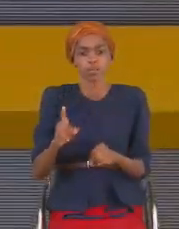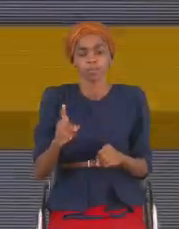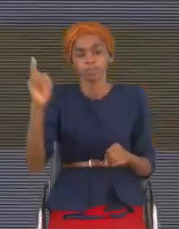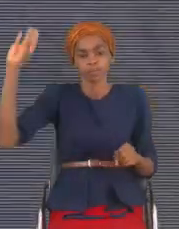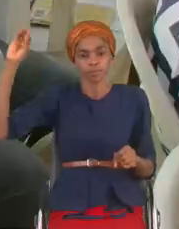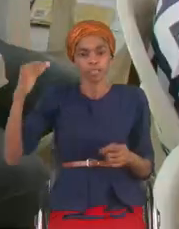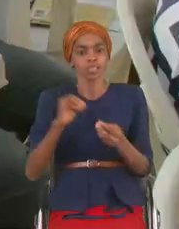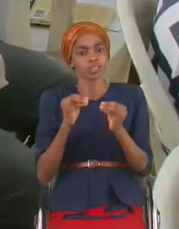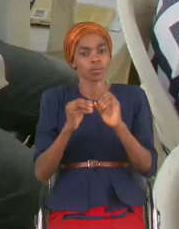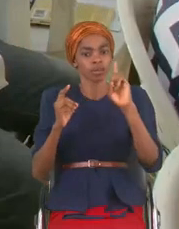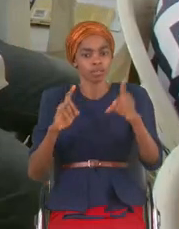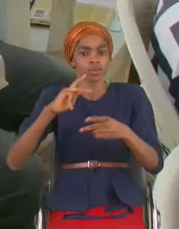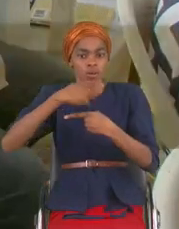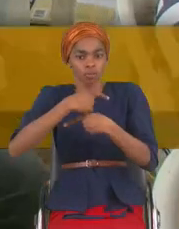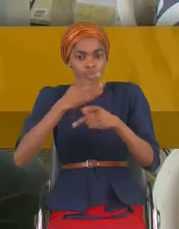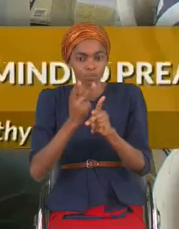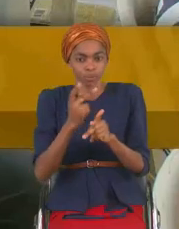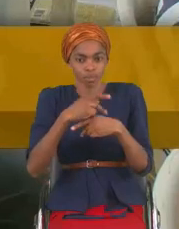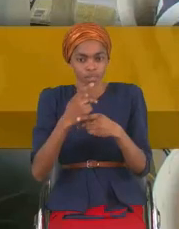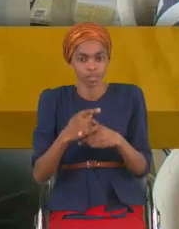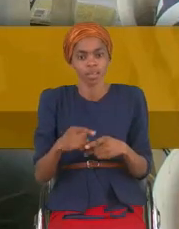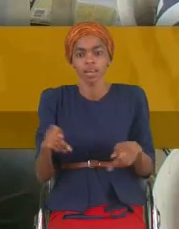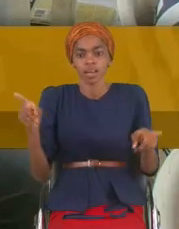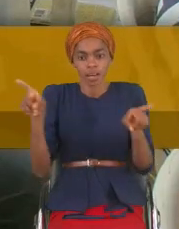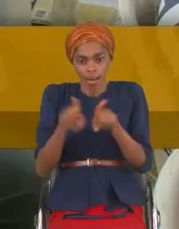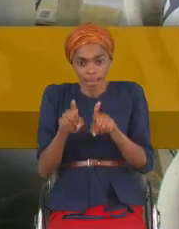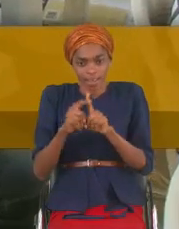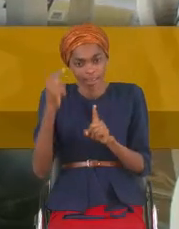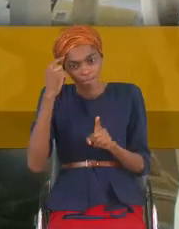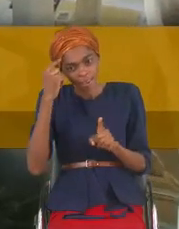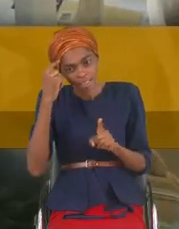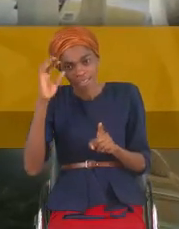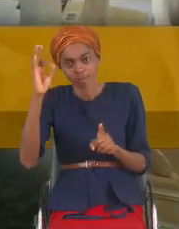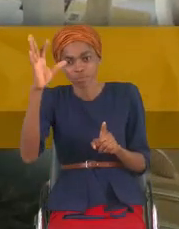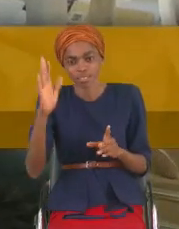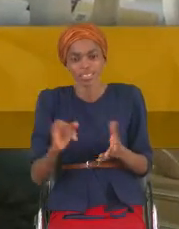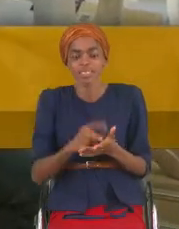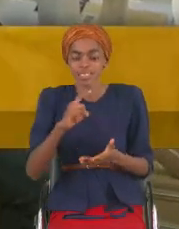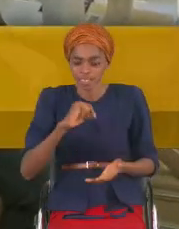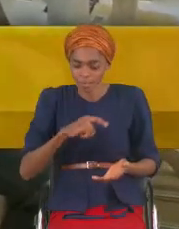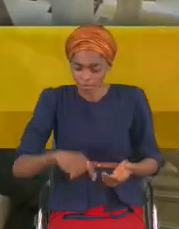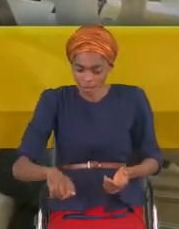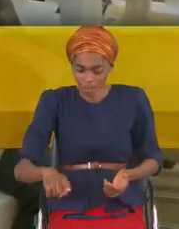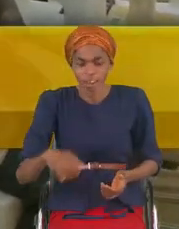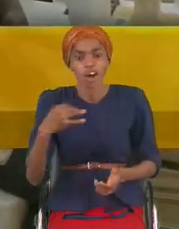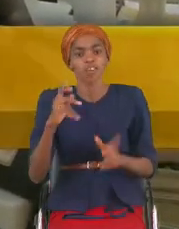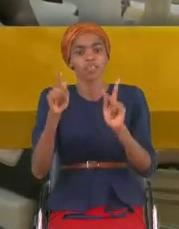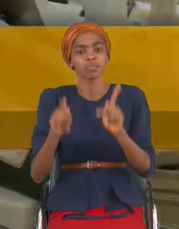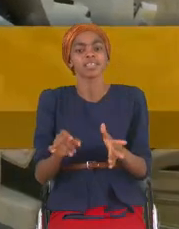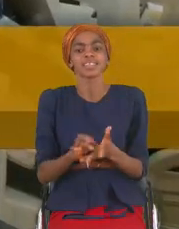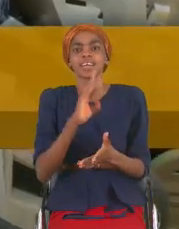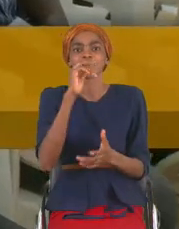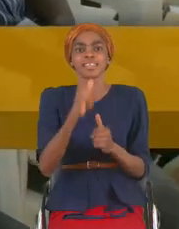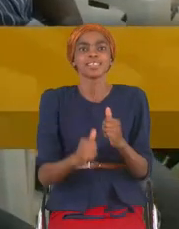reproducing like-minded preachers. That's the mark of a person who is